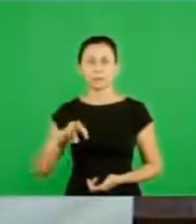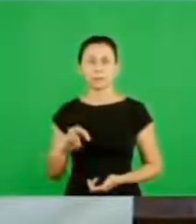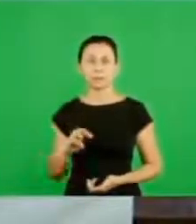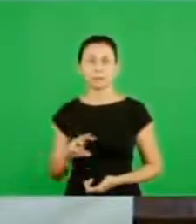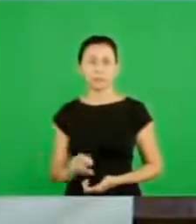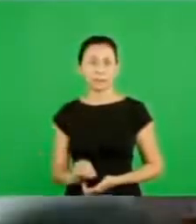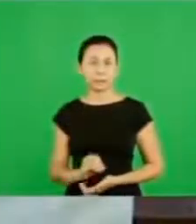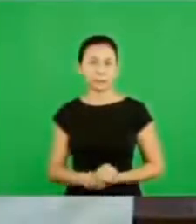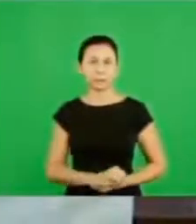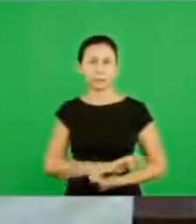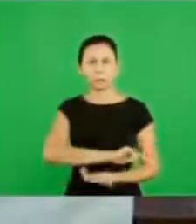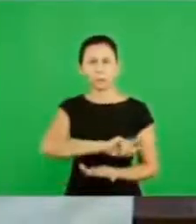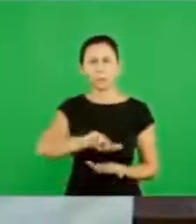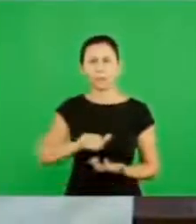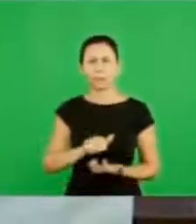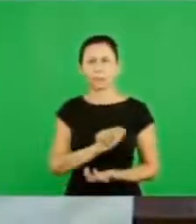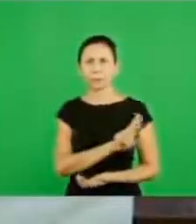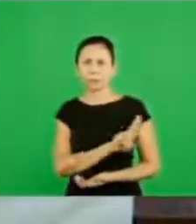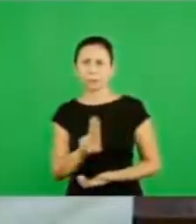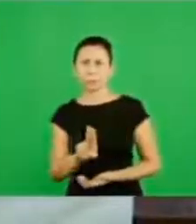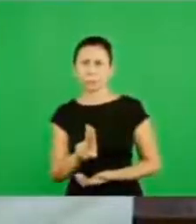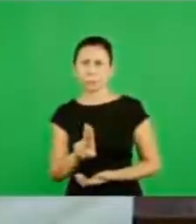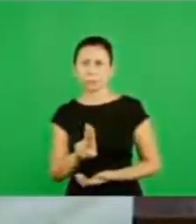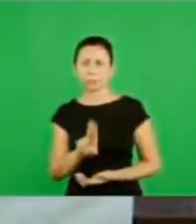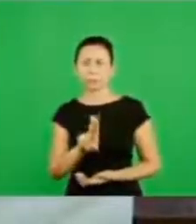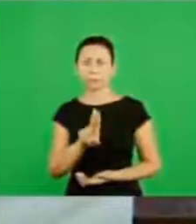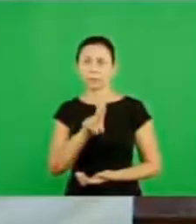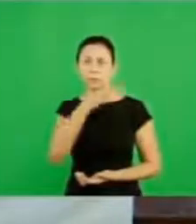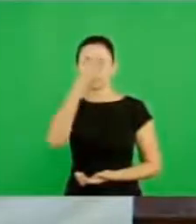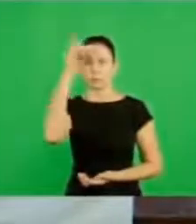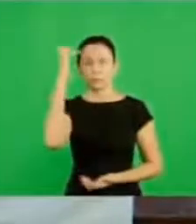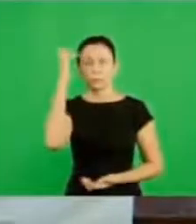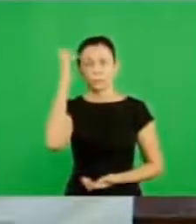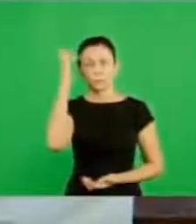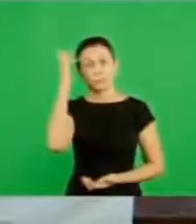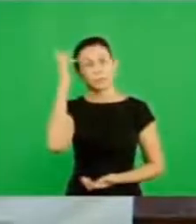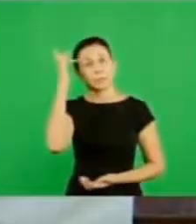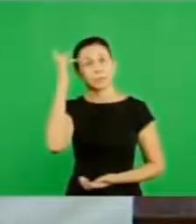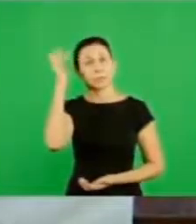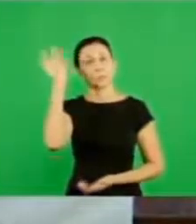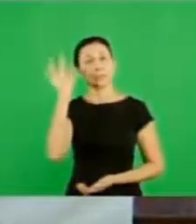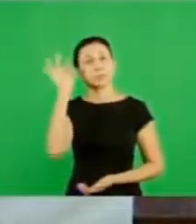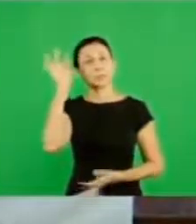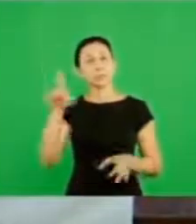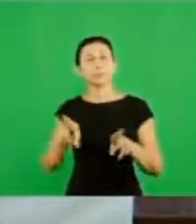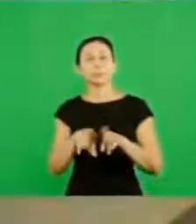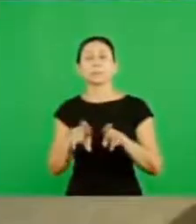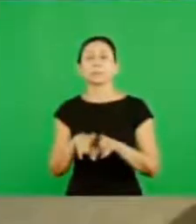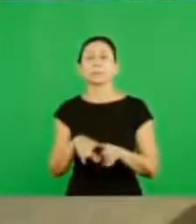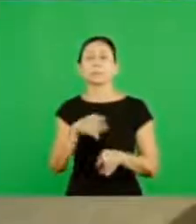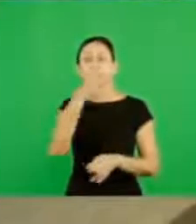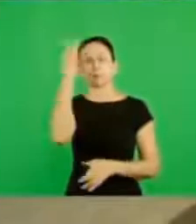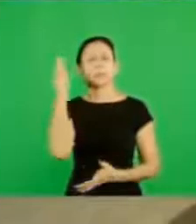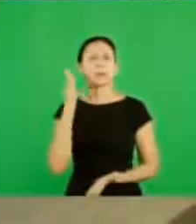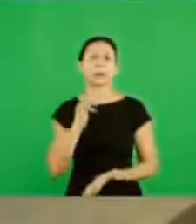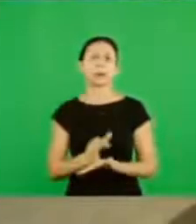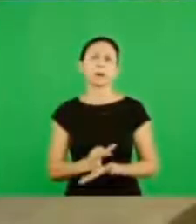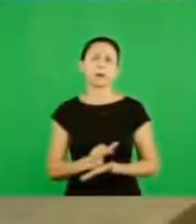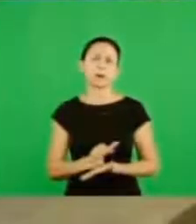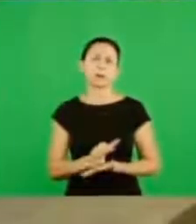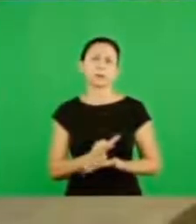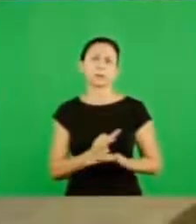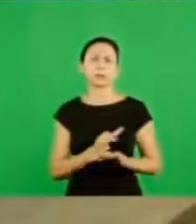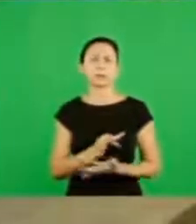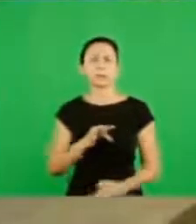of several great thinkers or so of the time. But